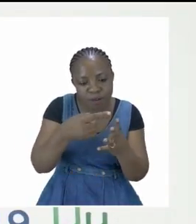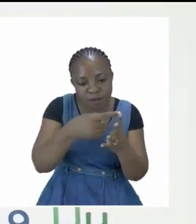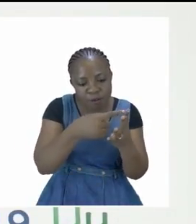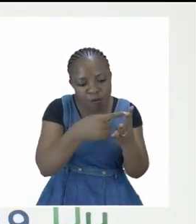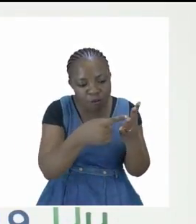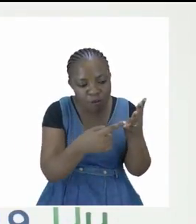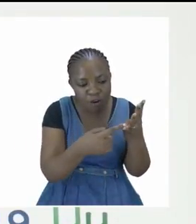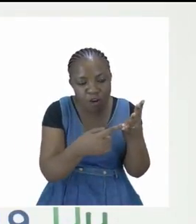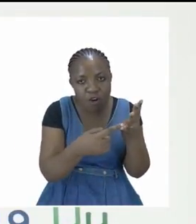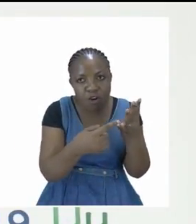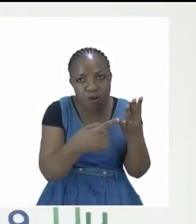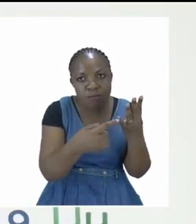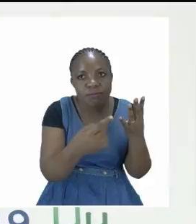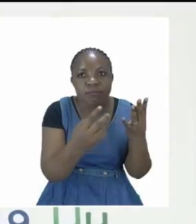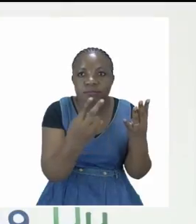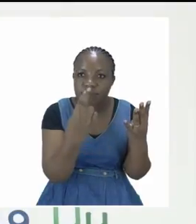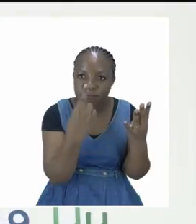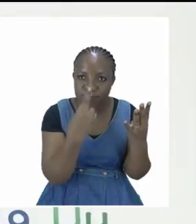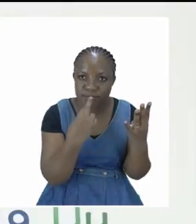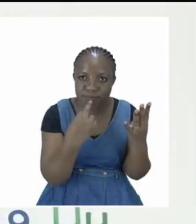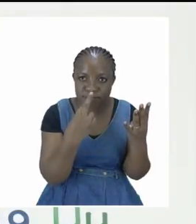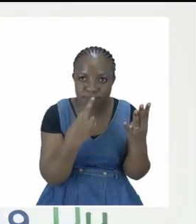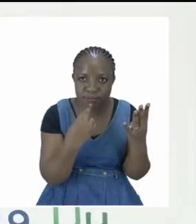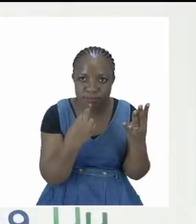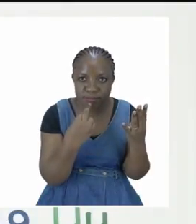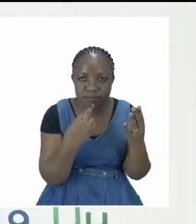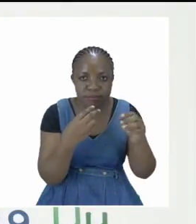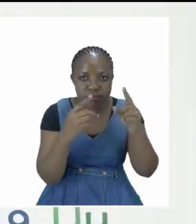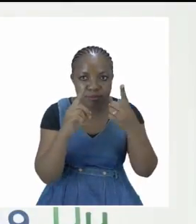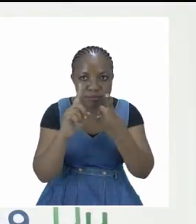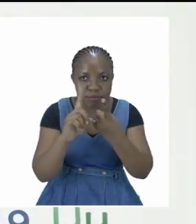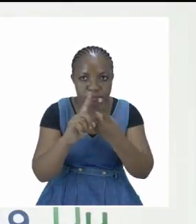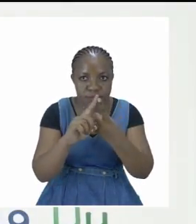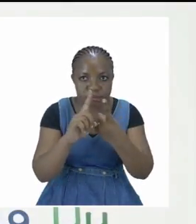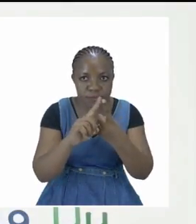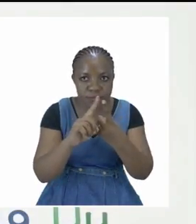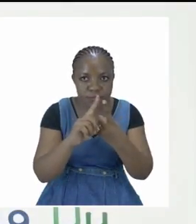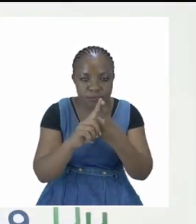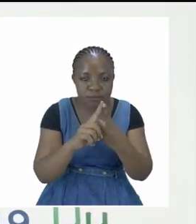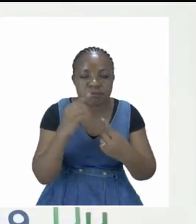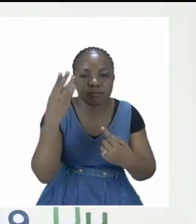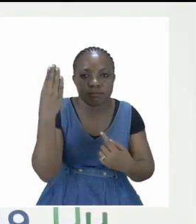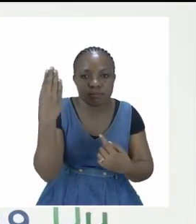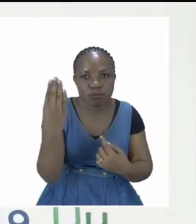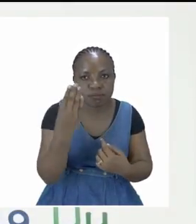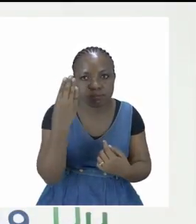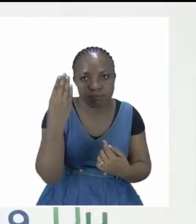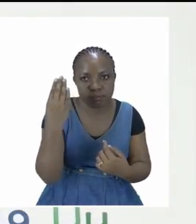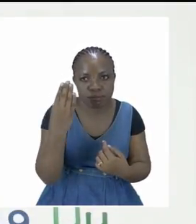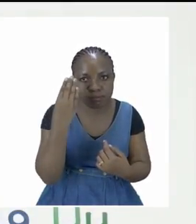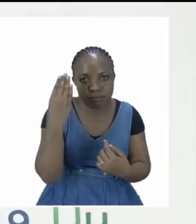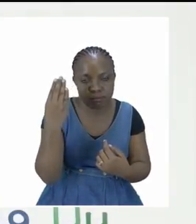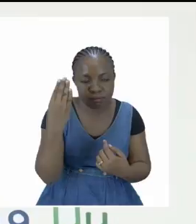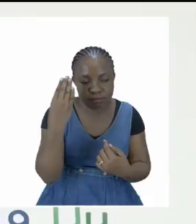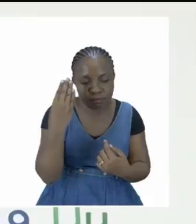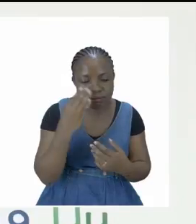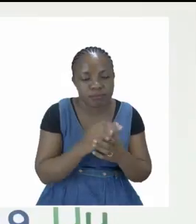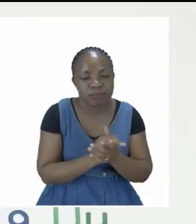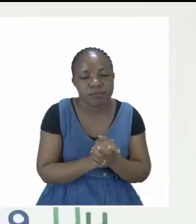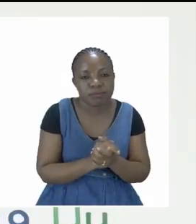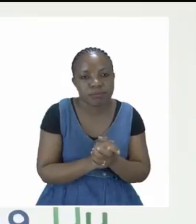and 1 blue one. This will serve as my answer counter. And we are starting